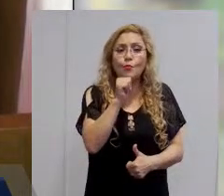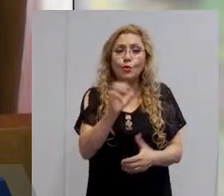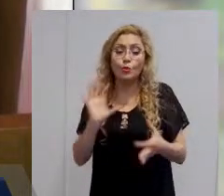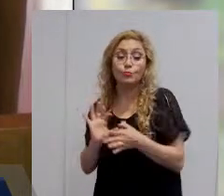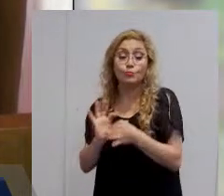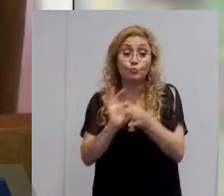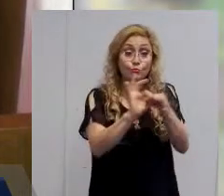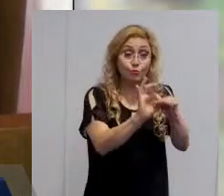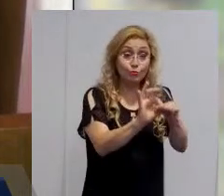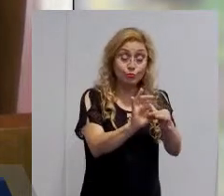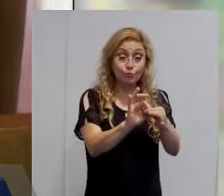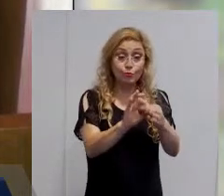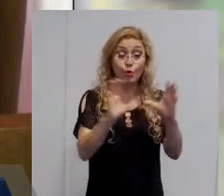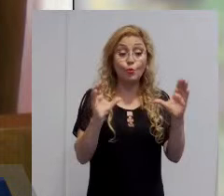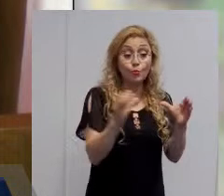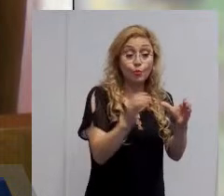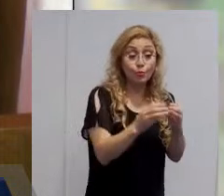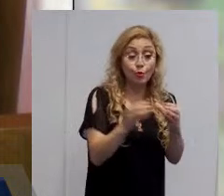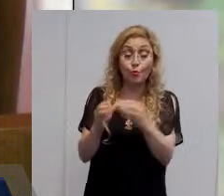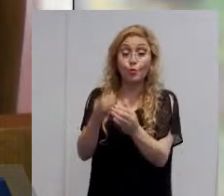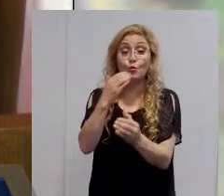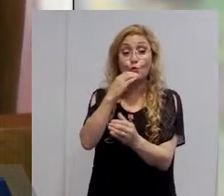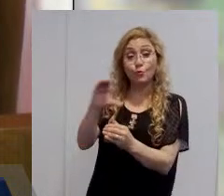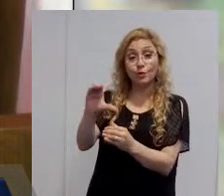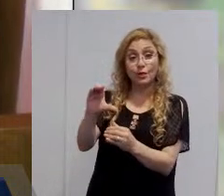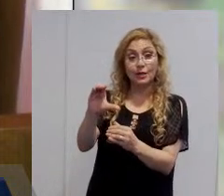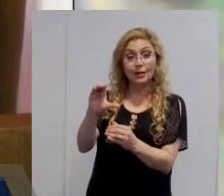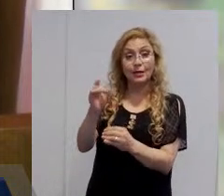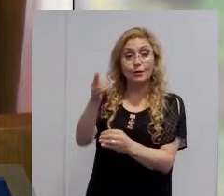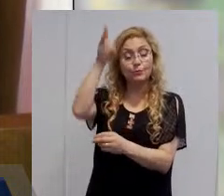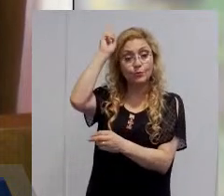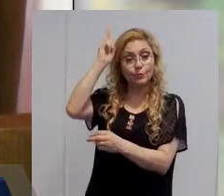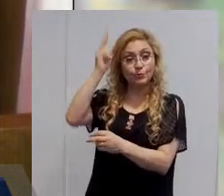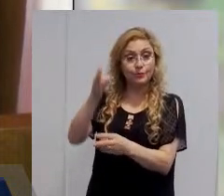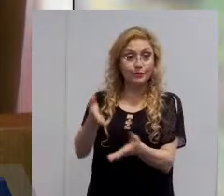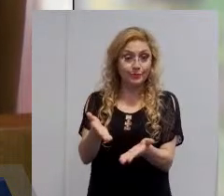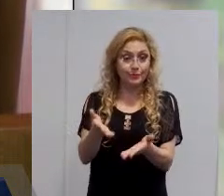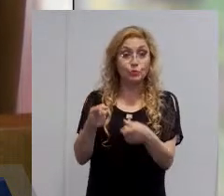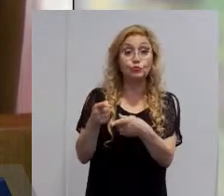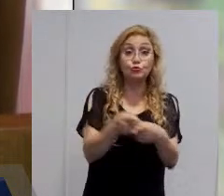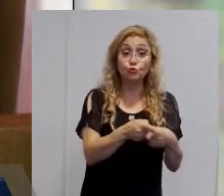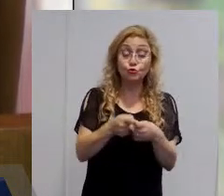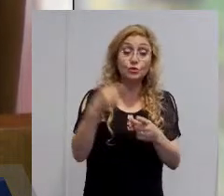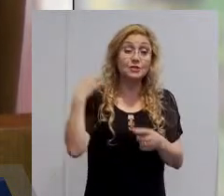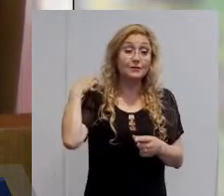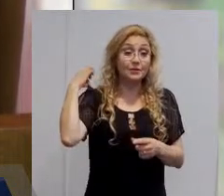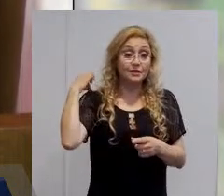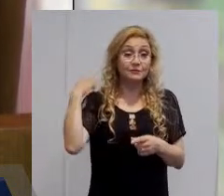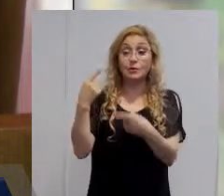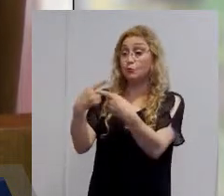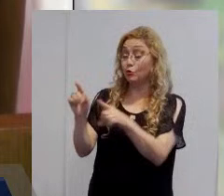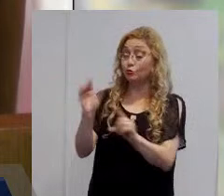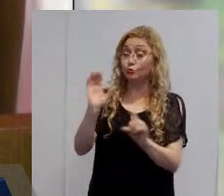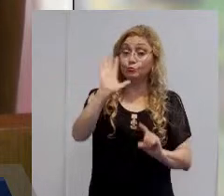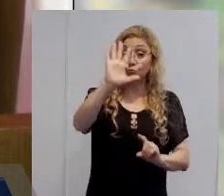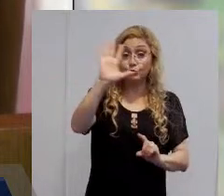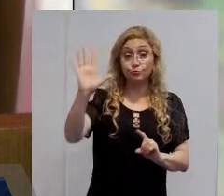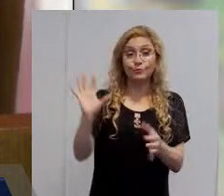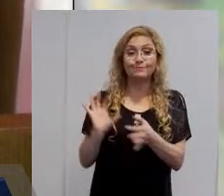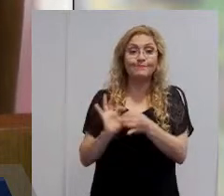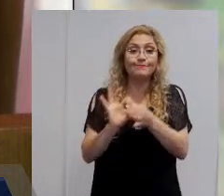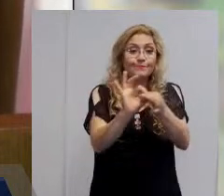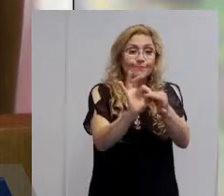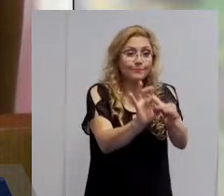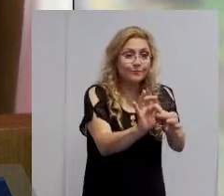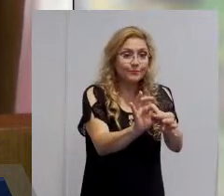redouble their efforts to combat hunger and poverty and do this jointly in alliance, in partnership with civil